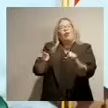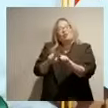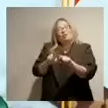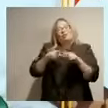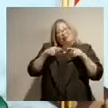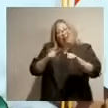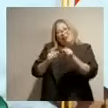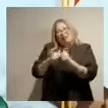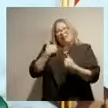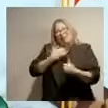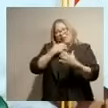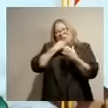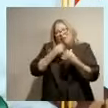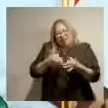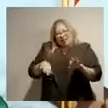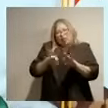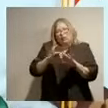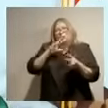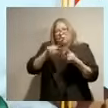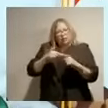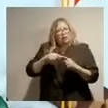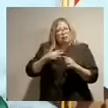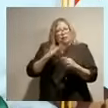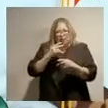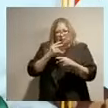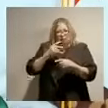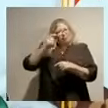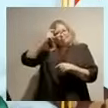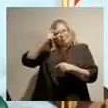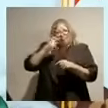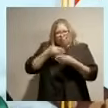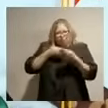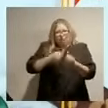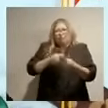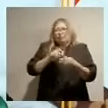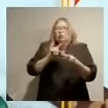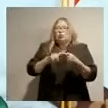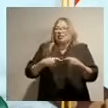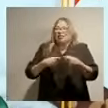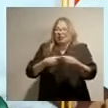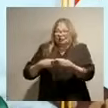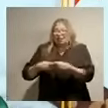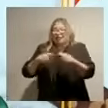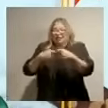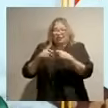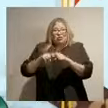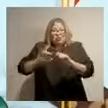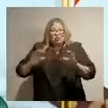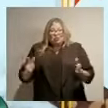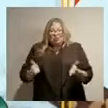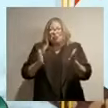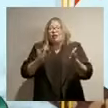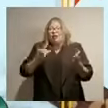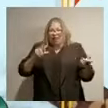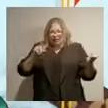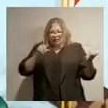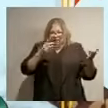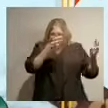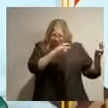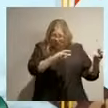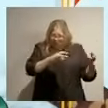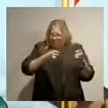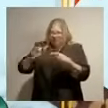our promotion around per unit costs of electricity to promote this transition to green energy.